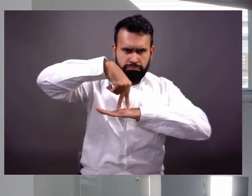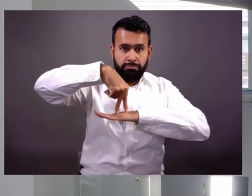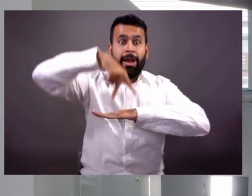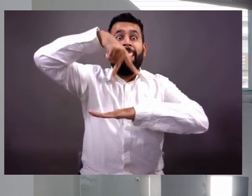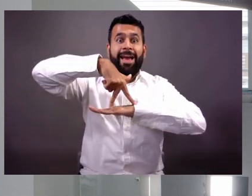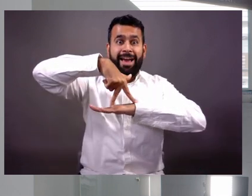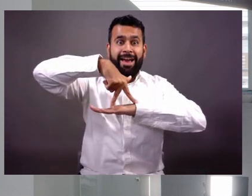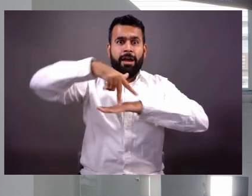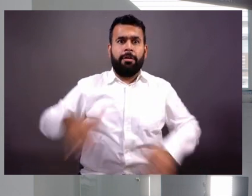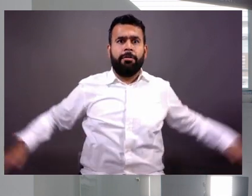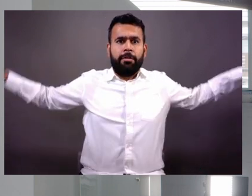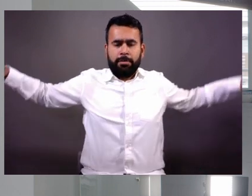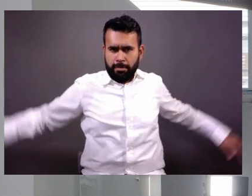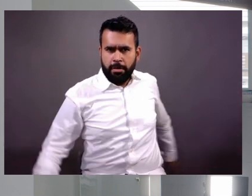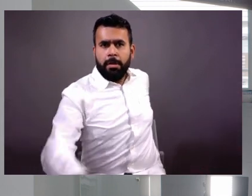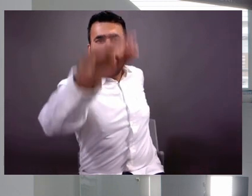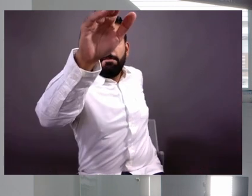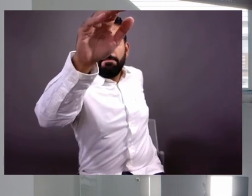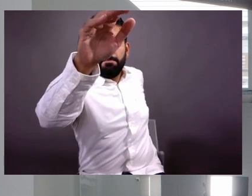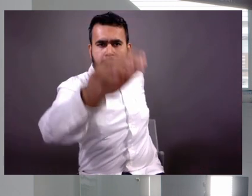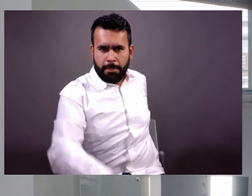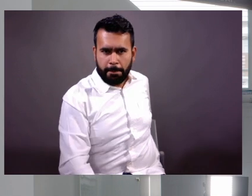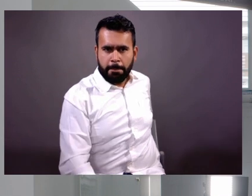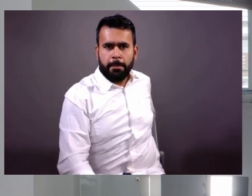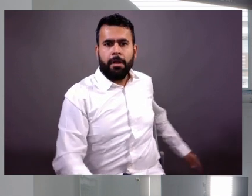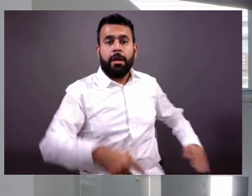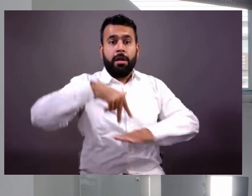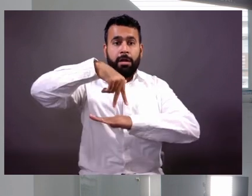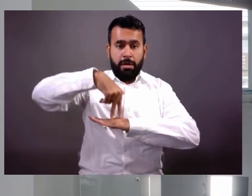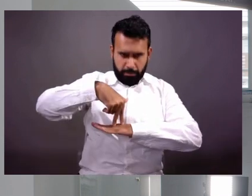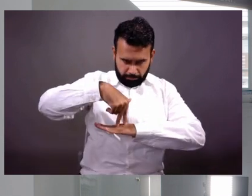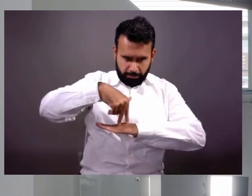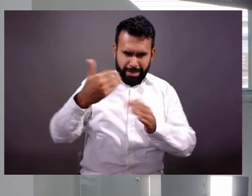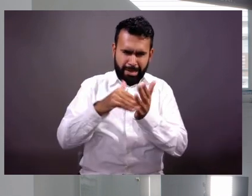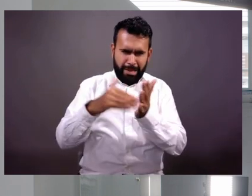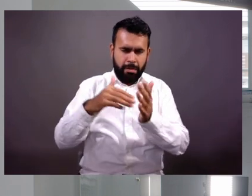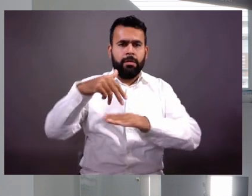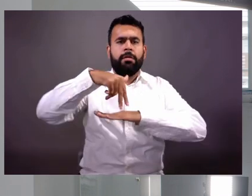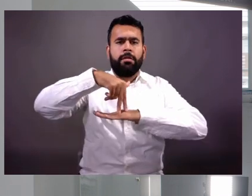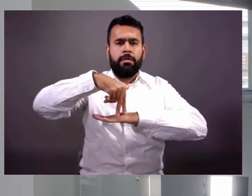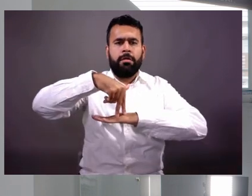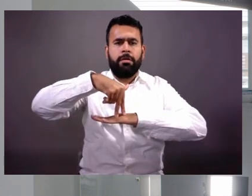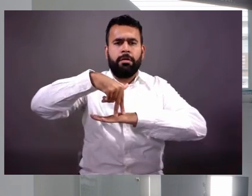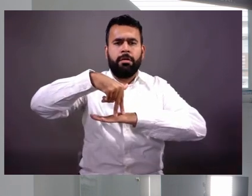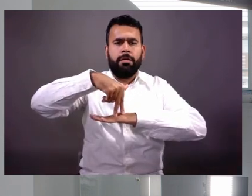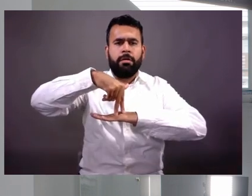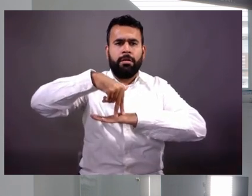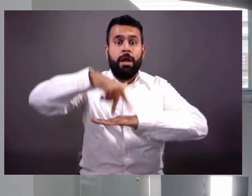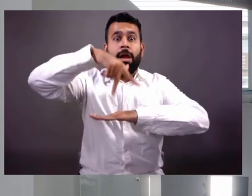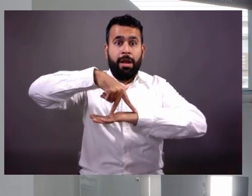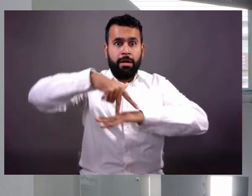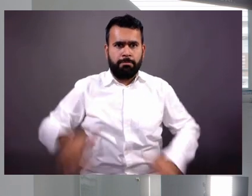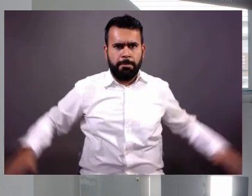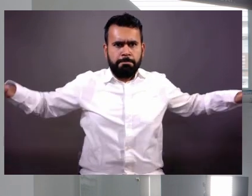5, 6, 7, 8. Hit, throw. So you're always coming from underneath. Try it again.